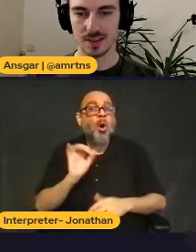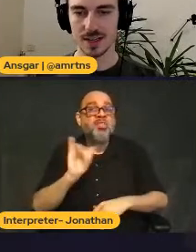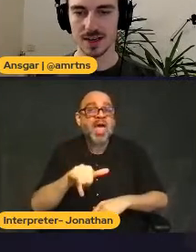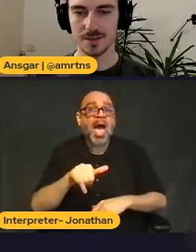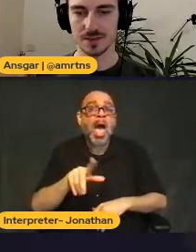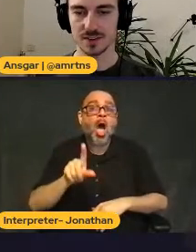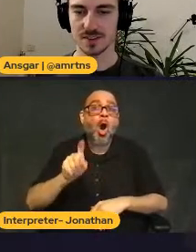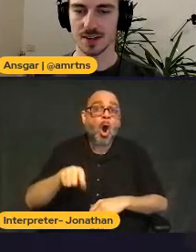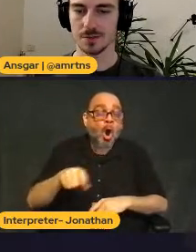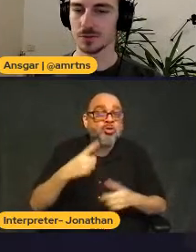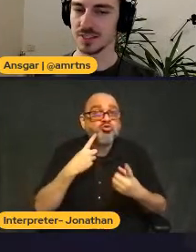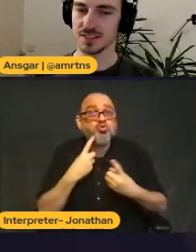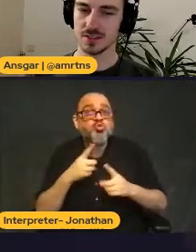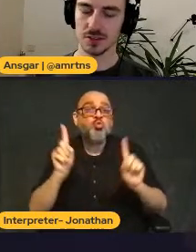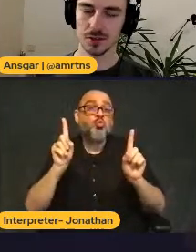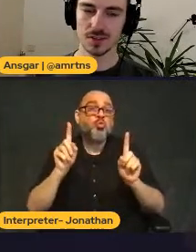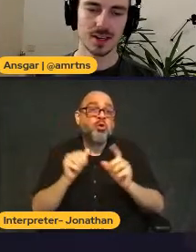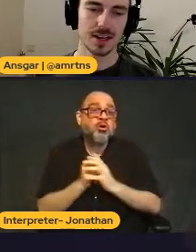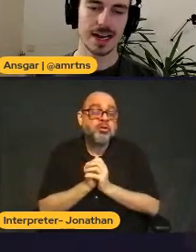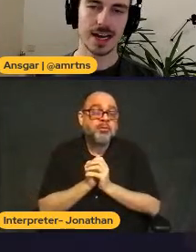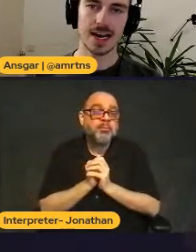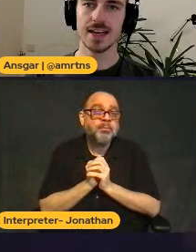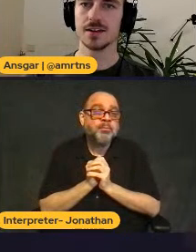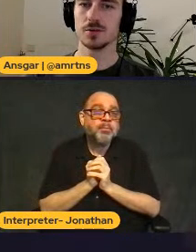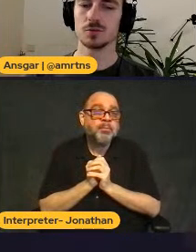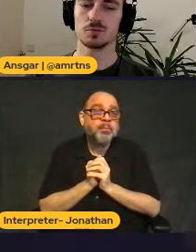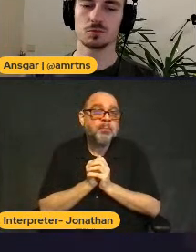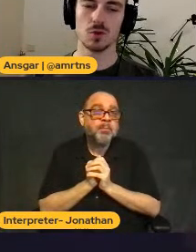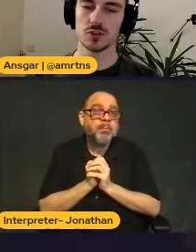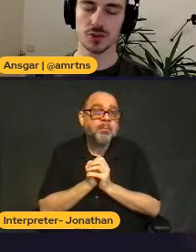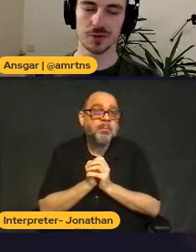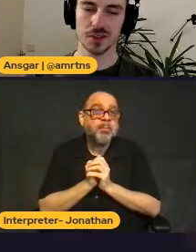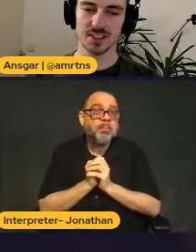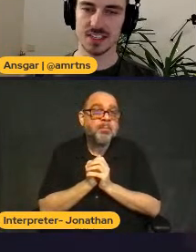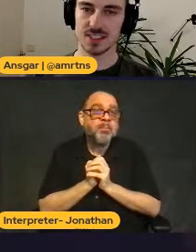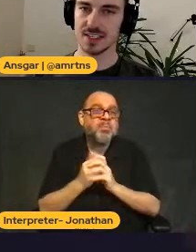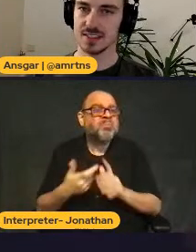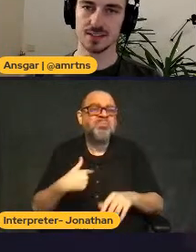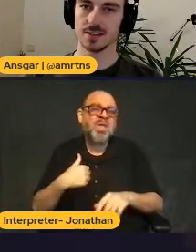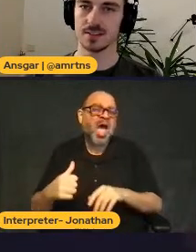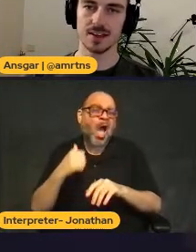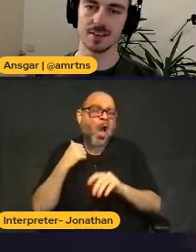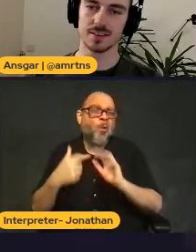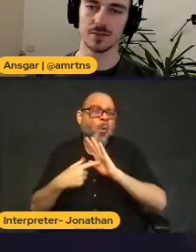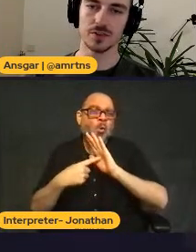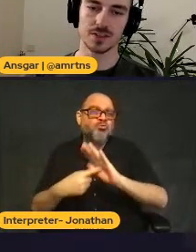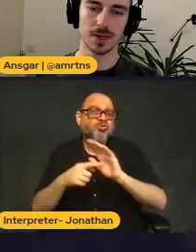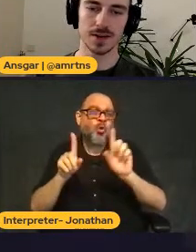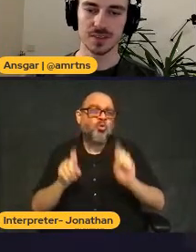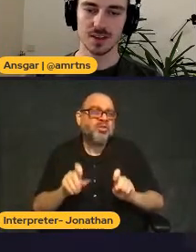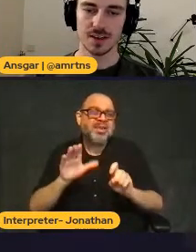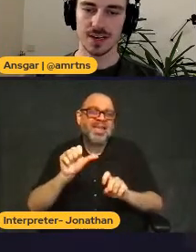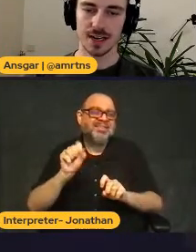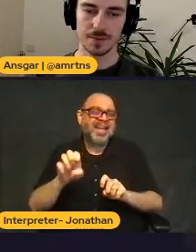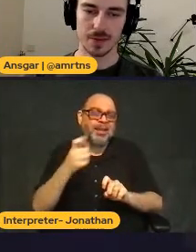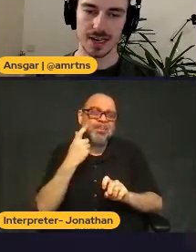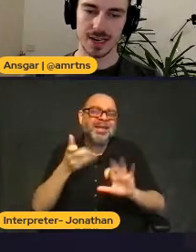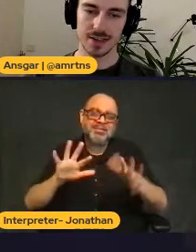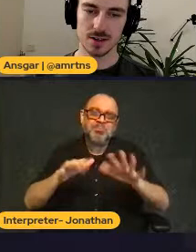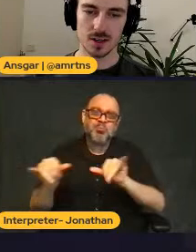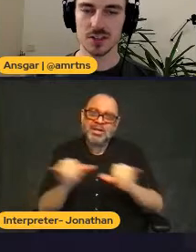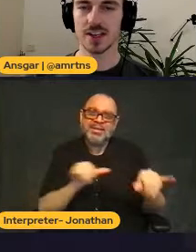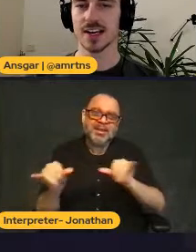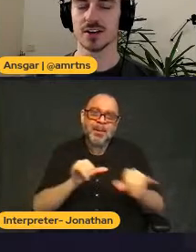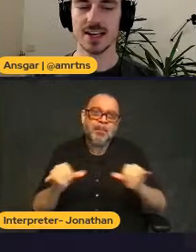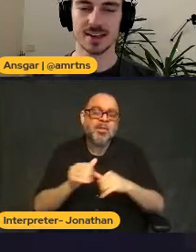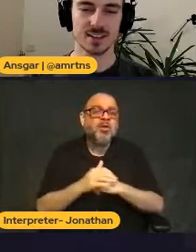works. This time with EC2. I won't show you the test case as it's very similar. And